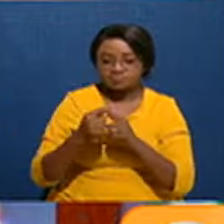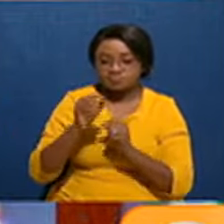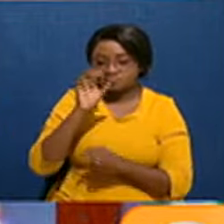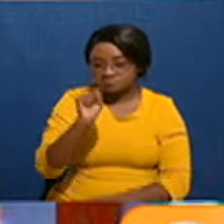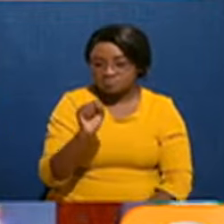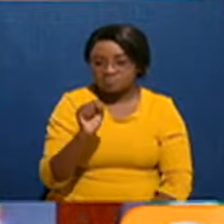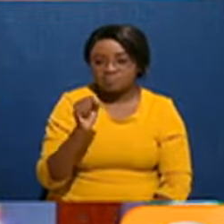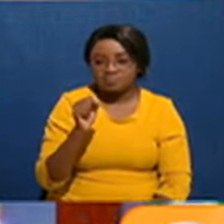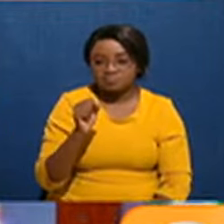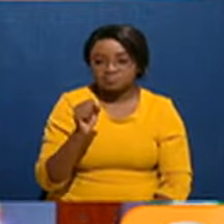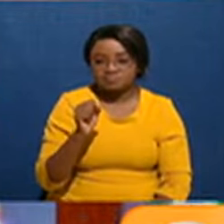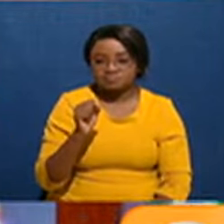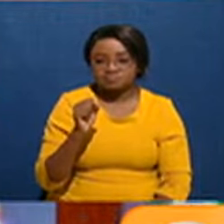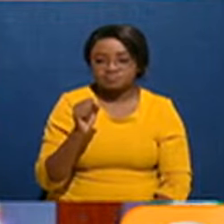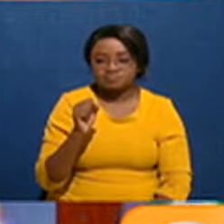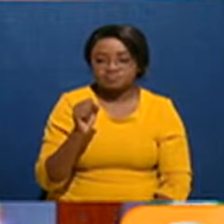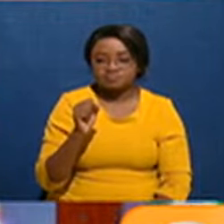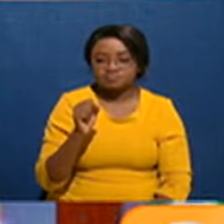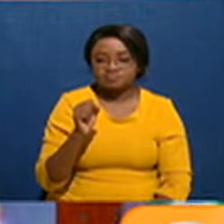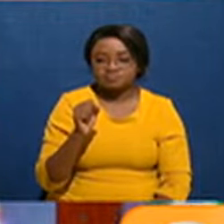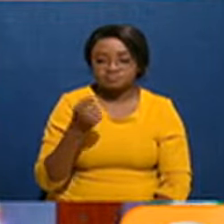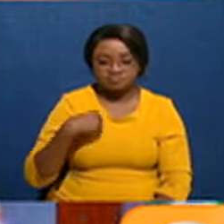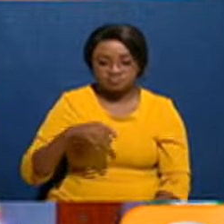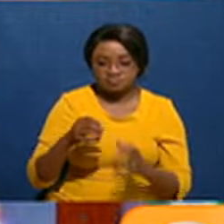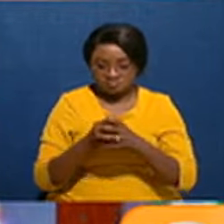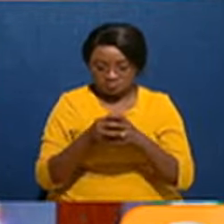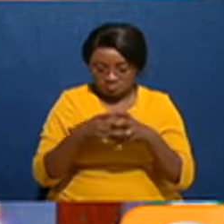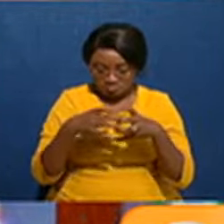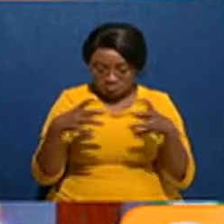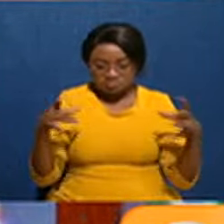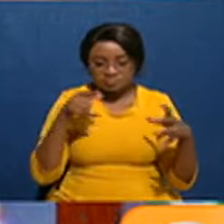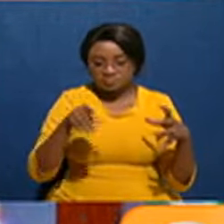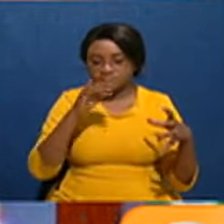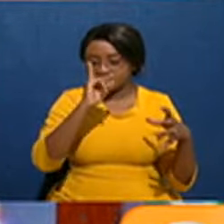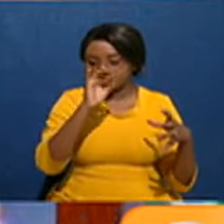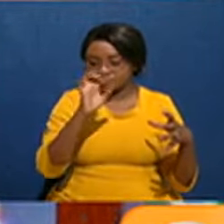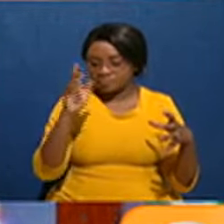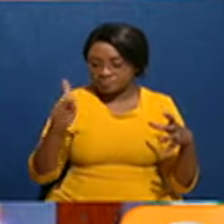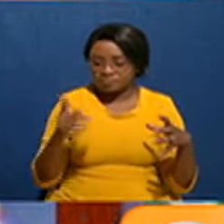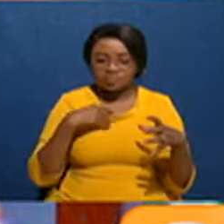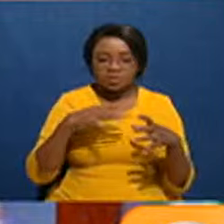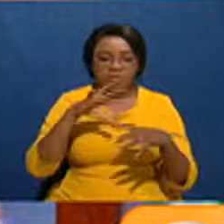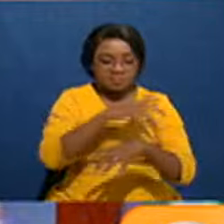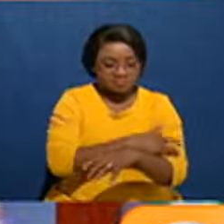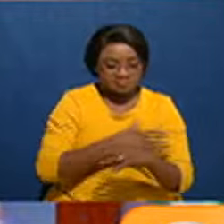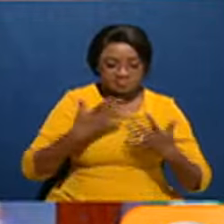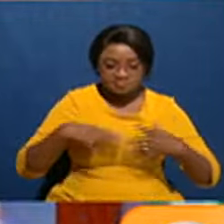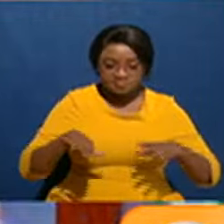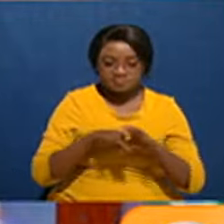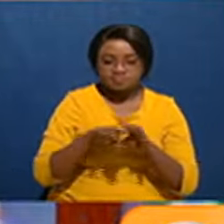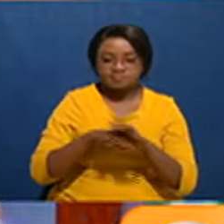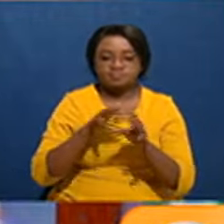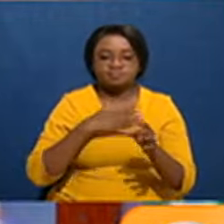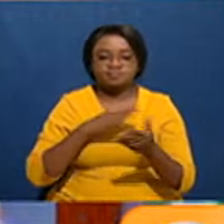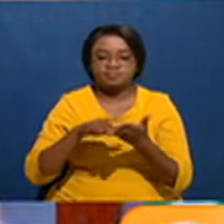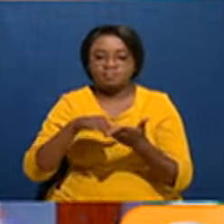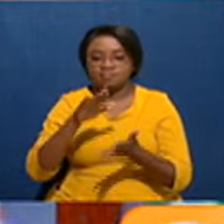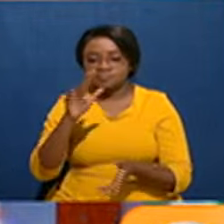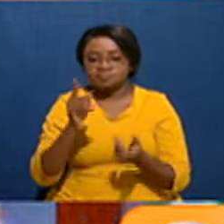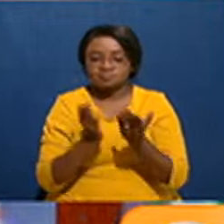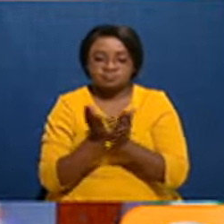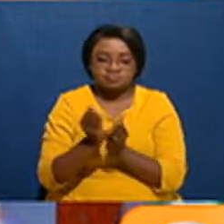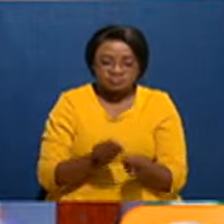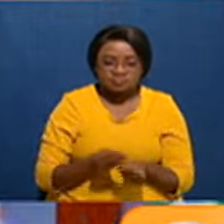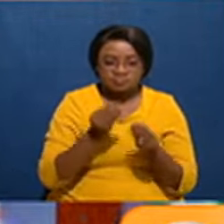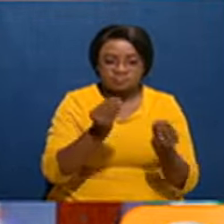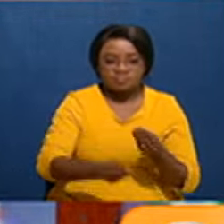we've actually grown this institution in terms of visibility, in terms of growing capacity of our membership, devolving our services to the